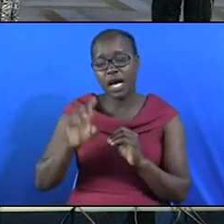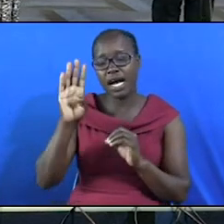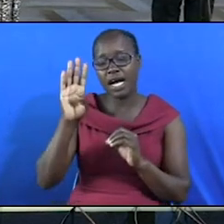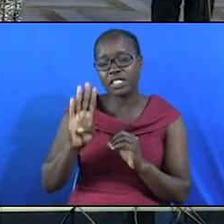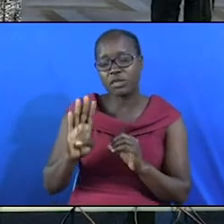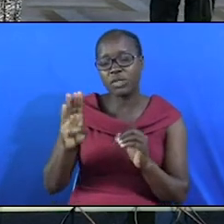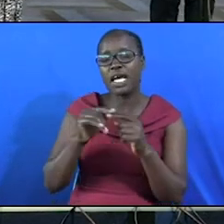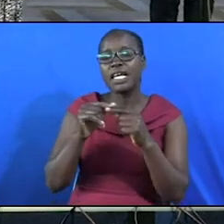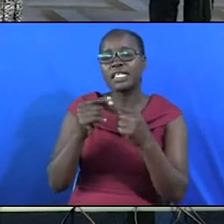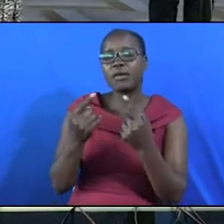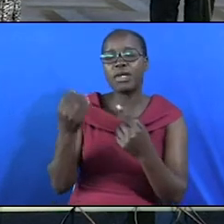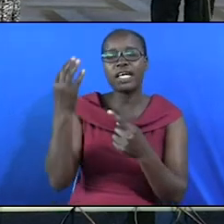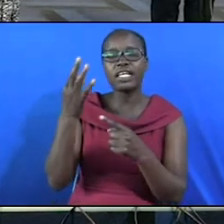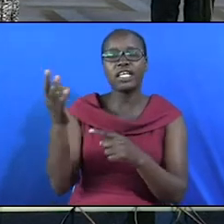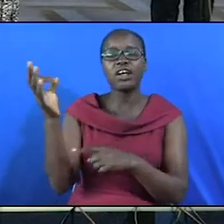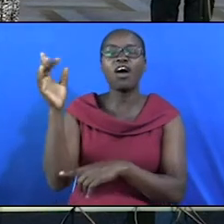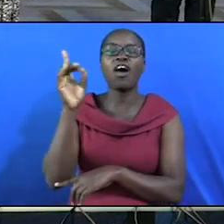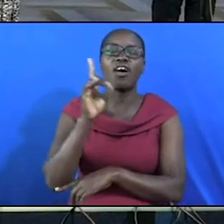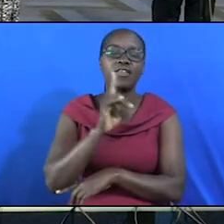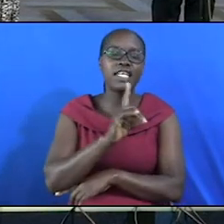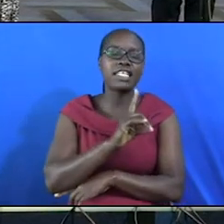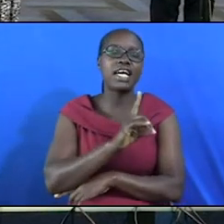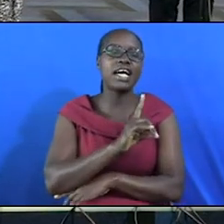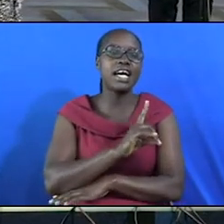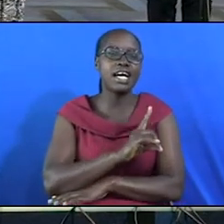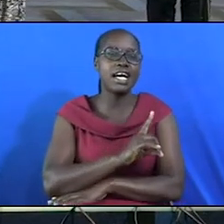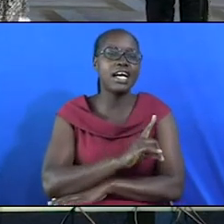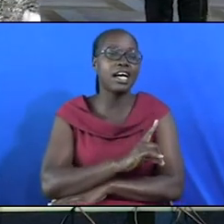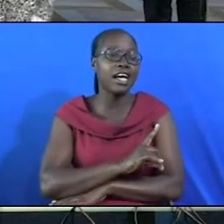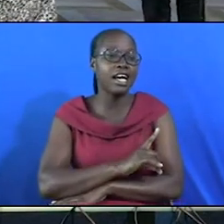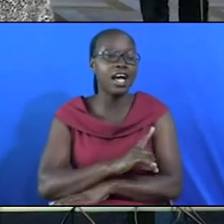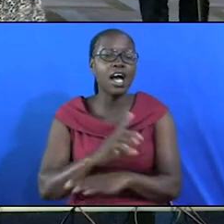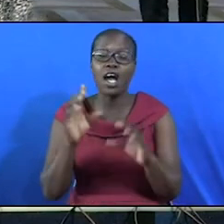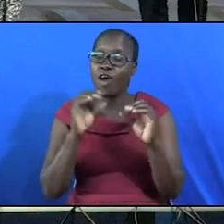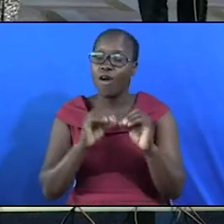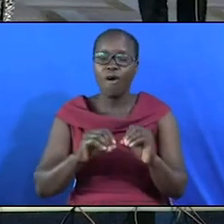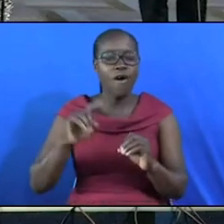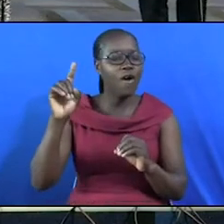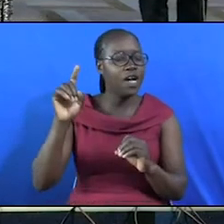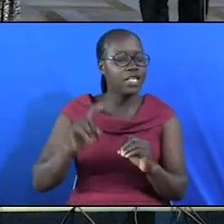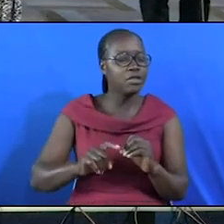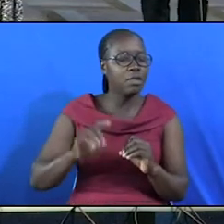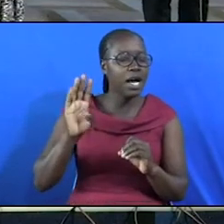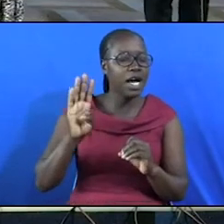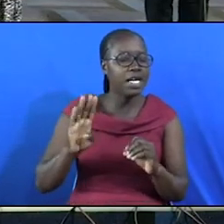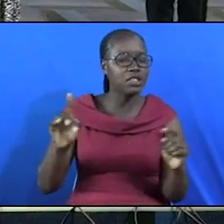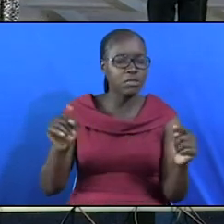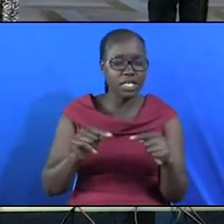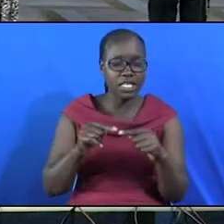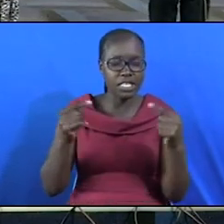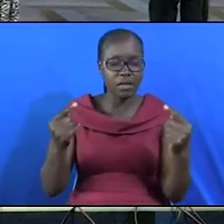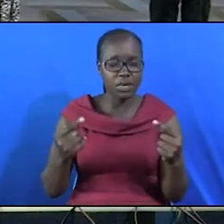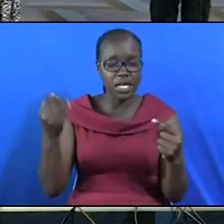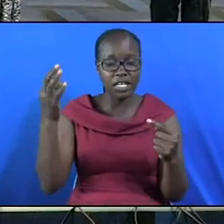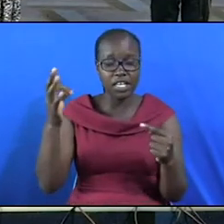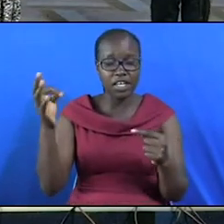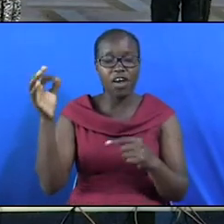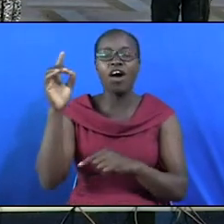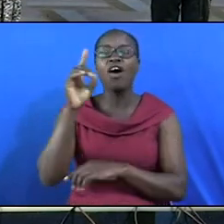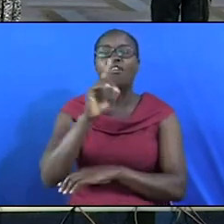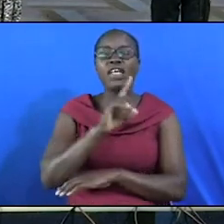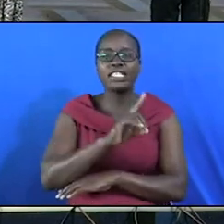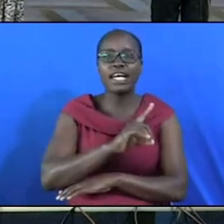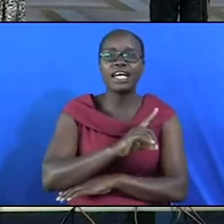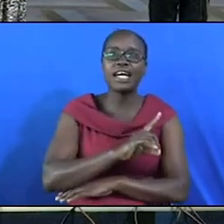Oh, it must be the breaking of the day. Oh, it must be the